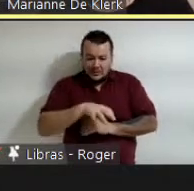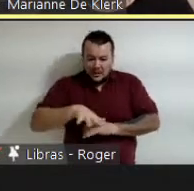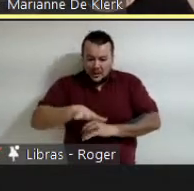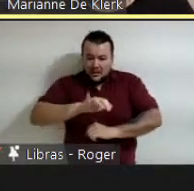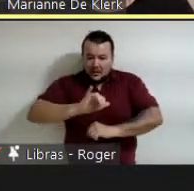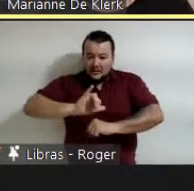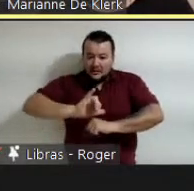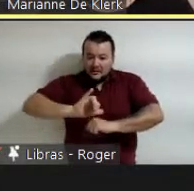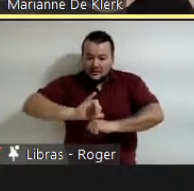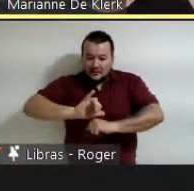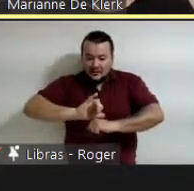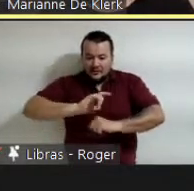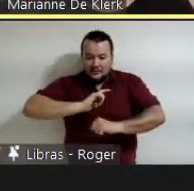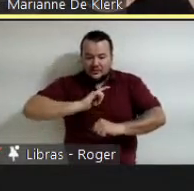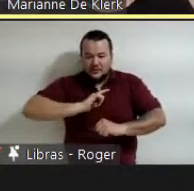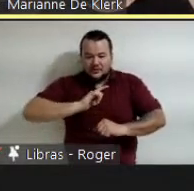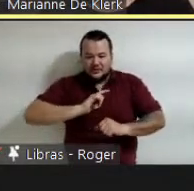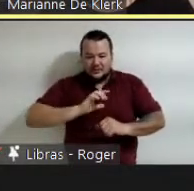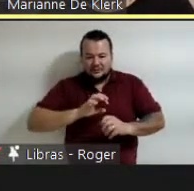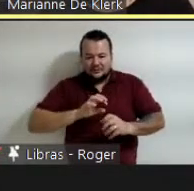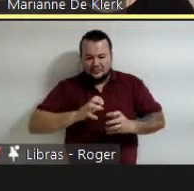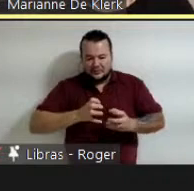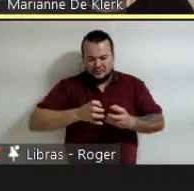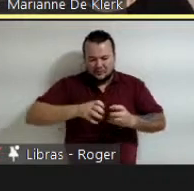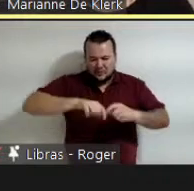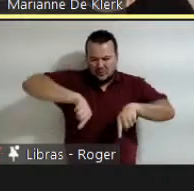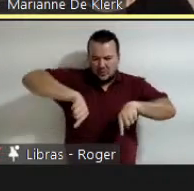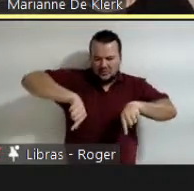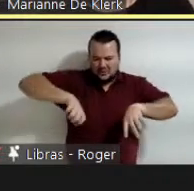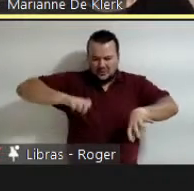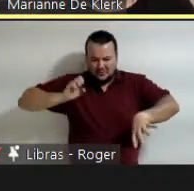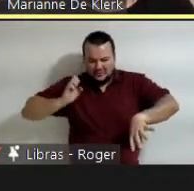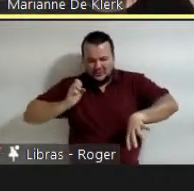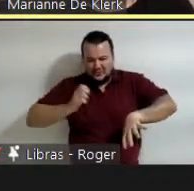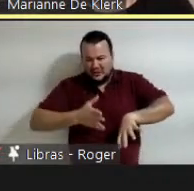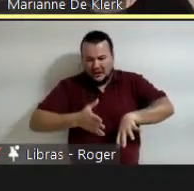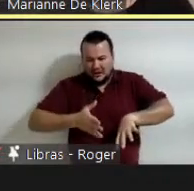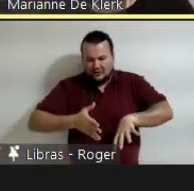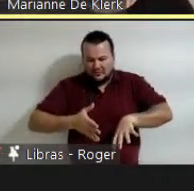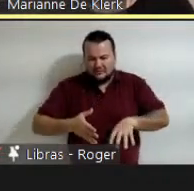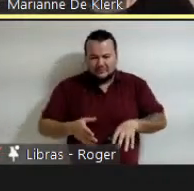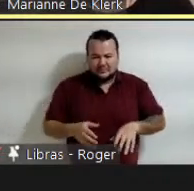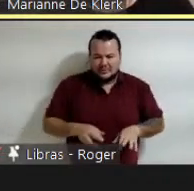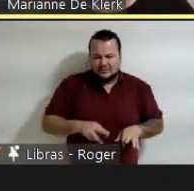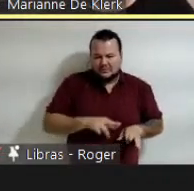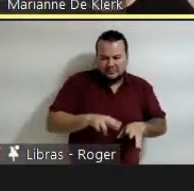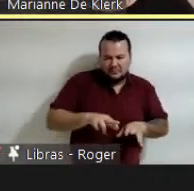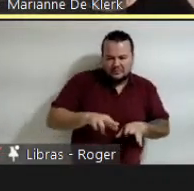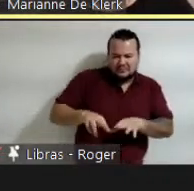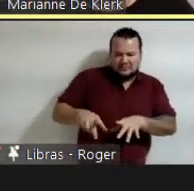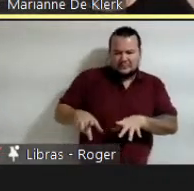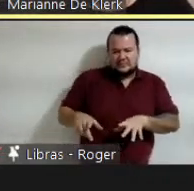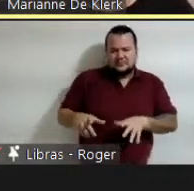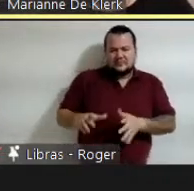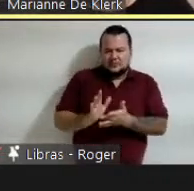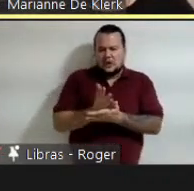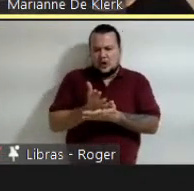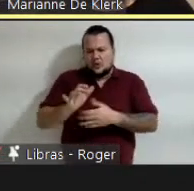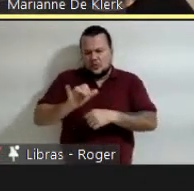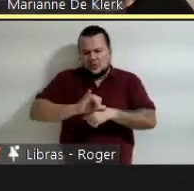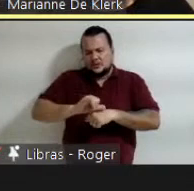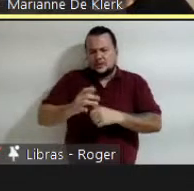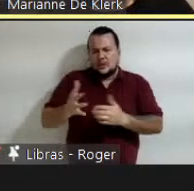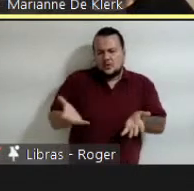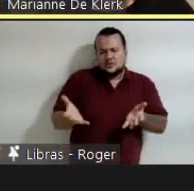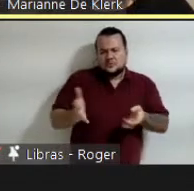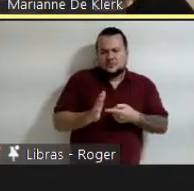building. These are some of the shops today. I enjoyed the fact that this is a little bit over the top, but still not the